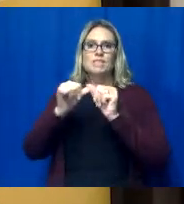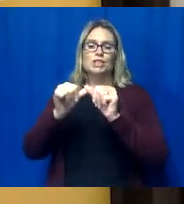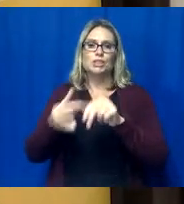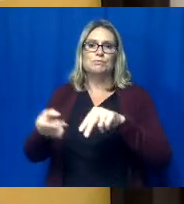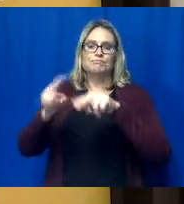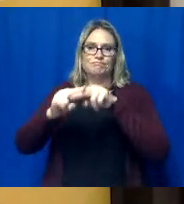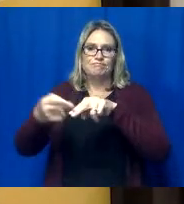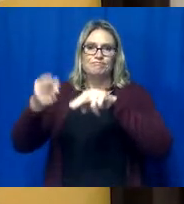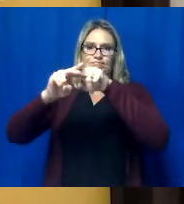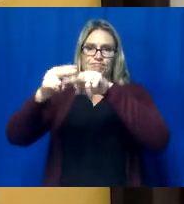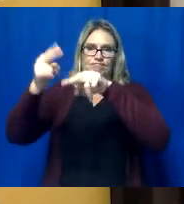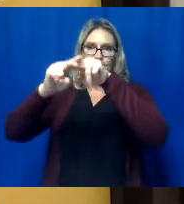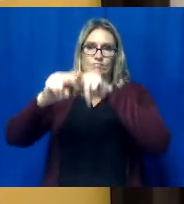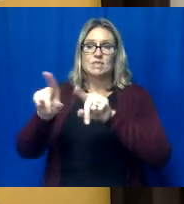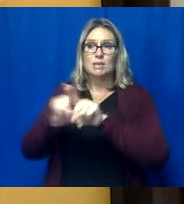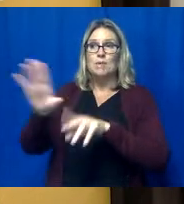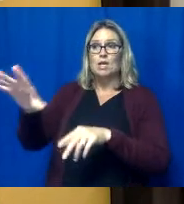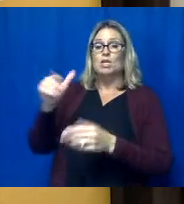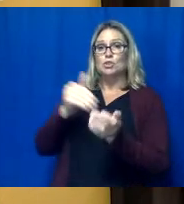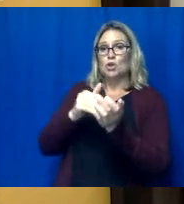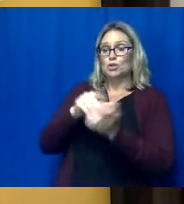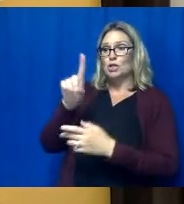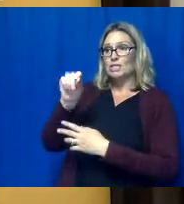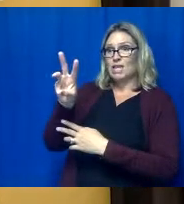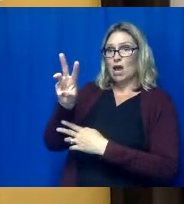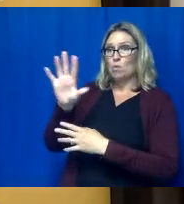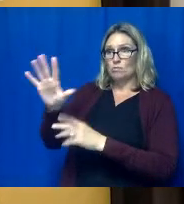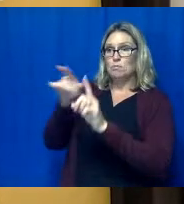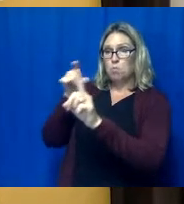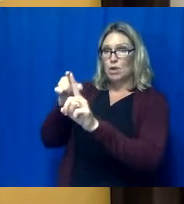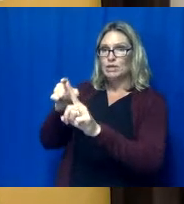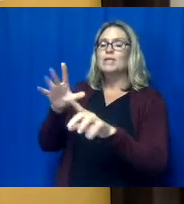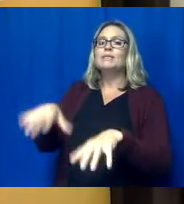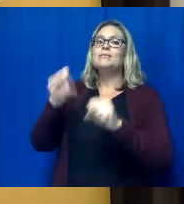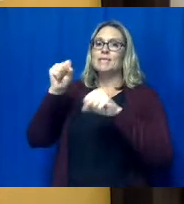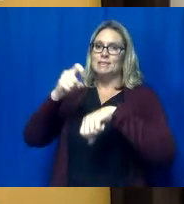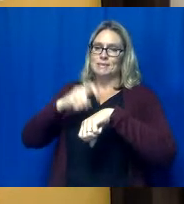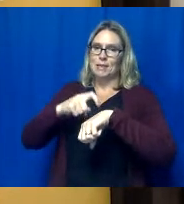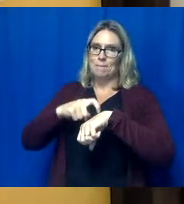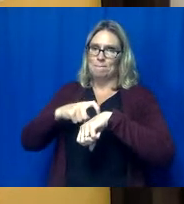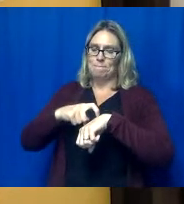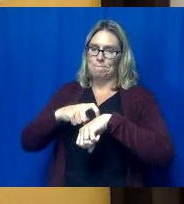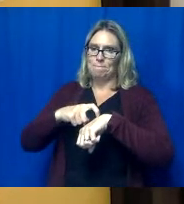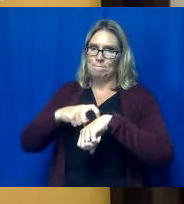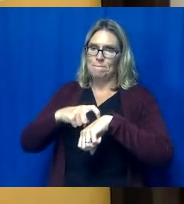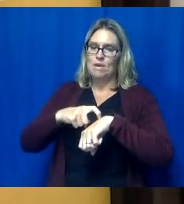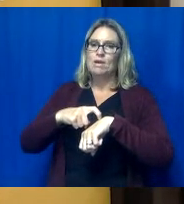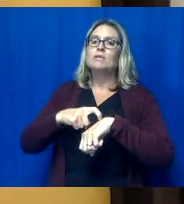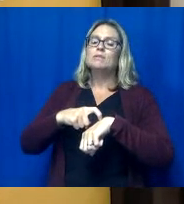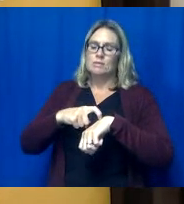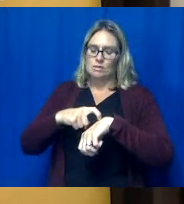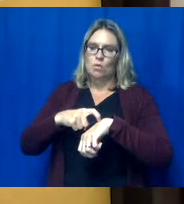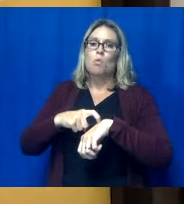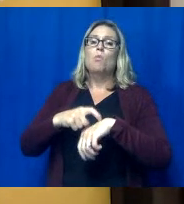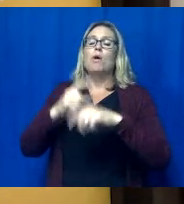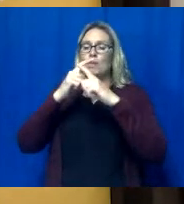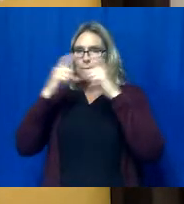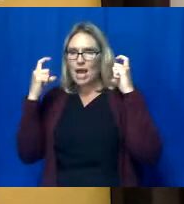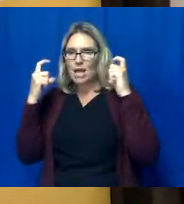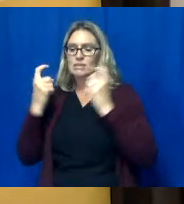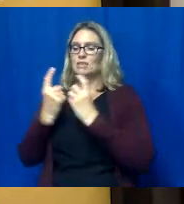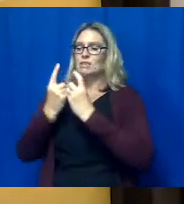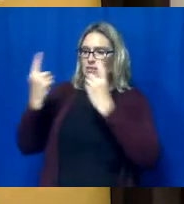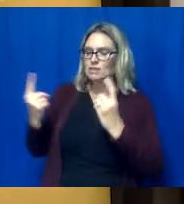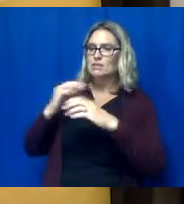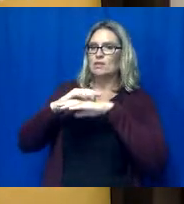Dr. Dow's point, it will take some time for these measures to kind of bring the